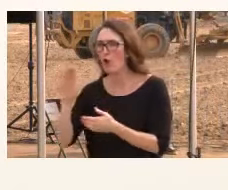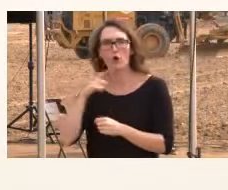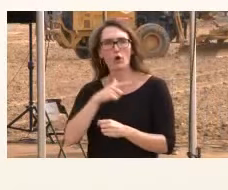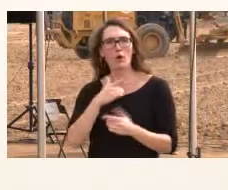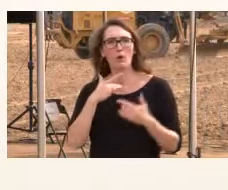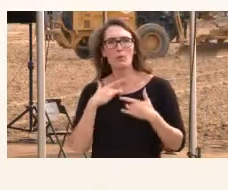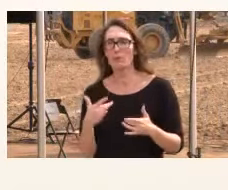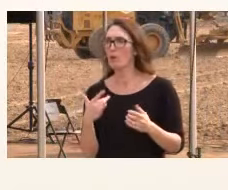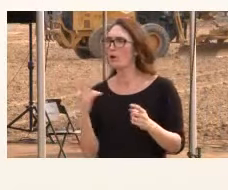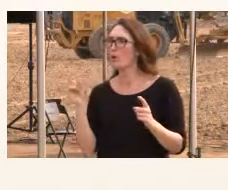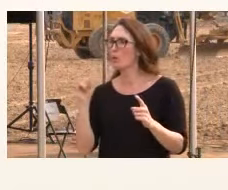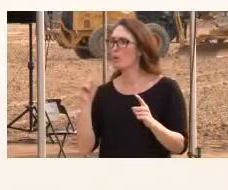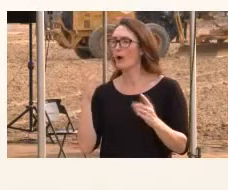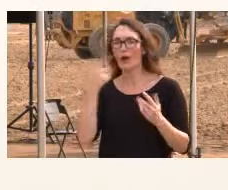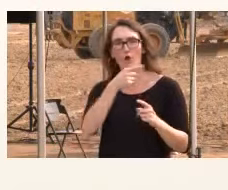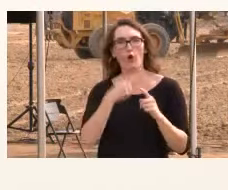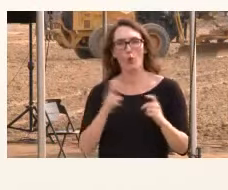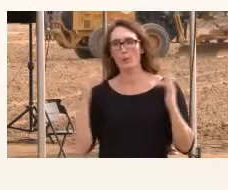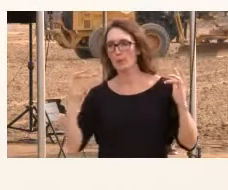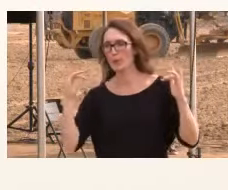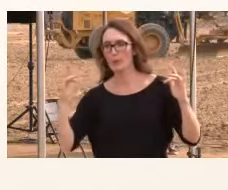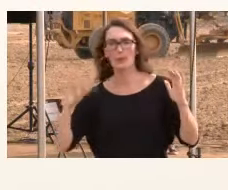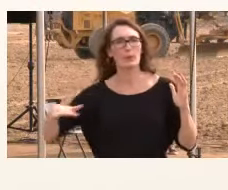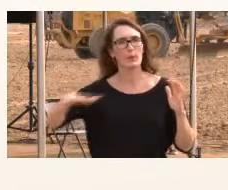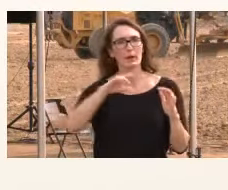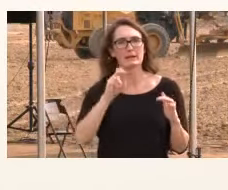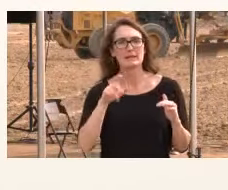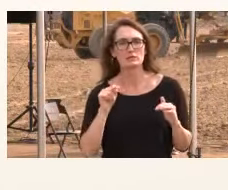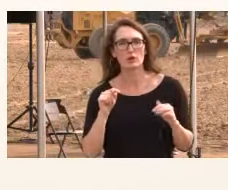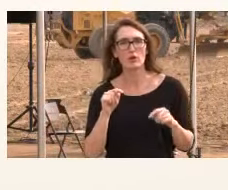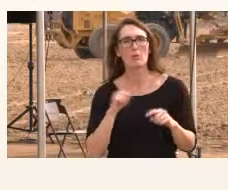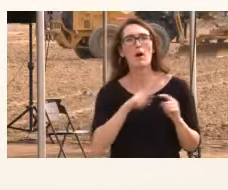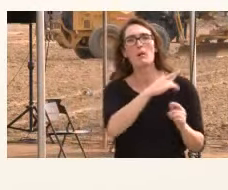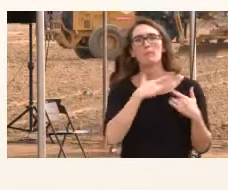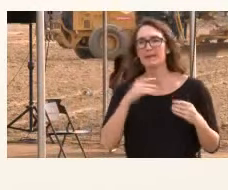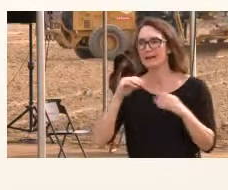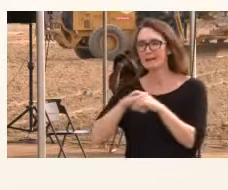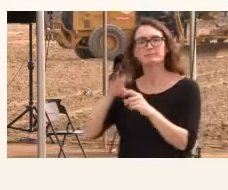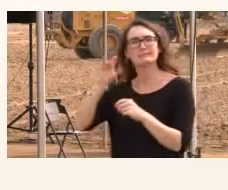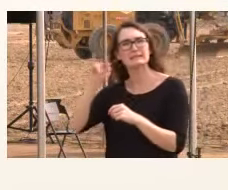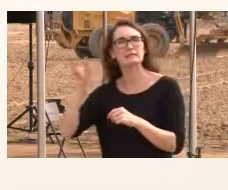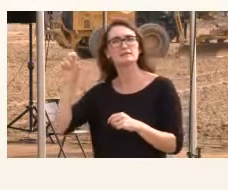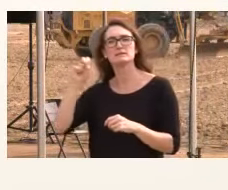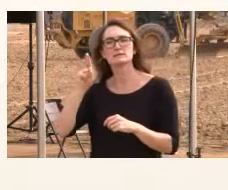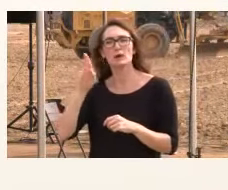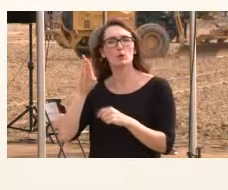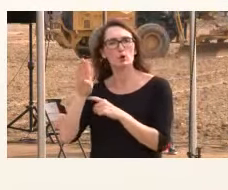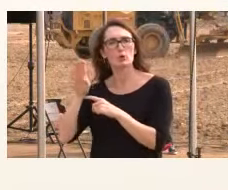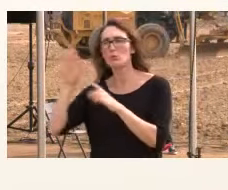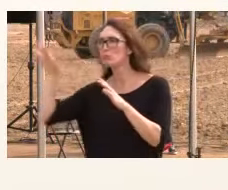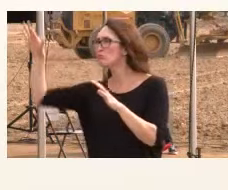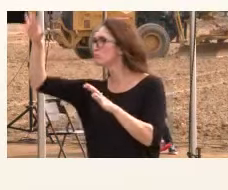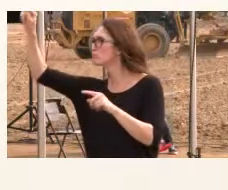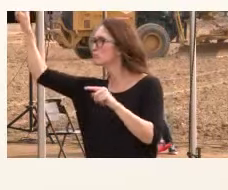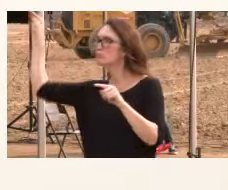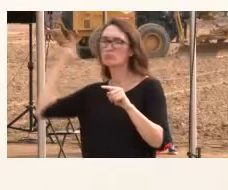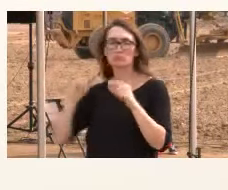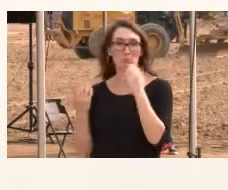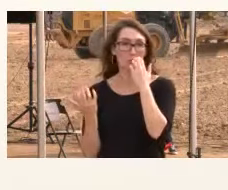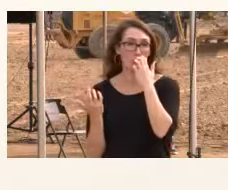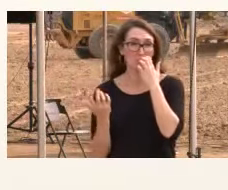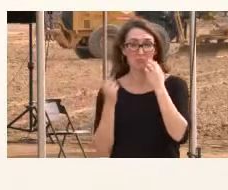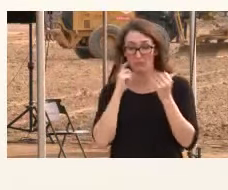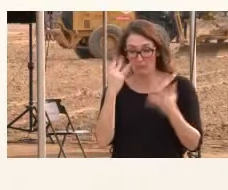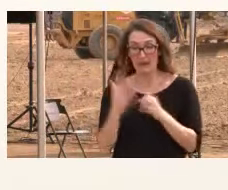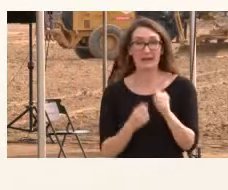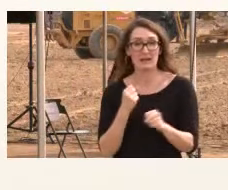like we have here, but in suburbs. See, for decades, the college